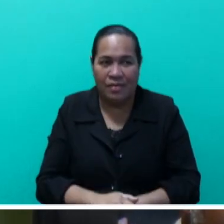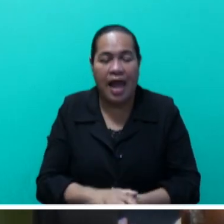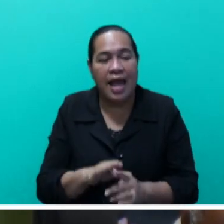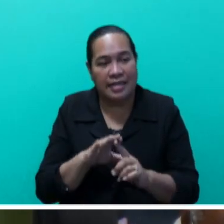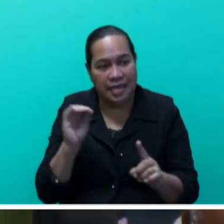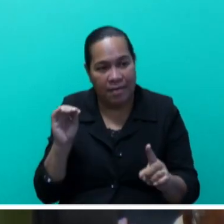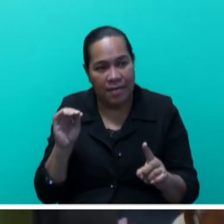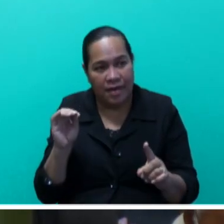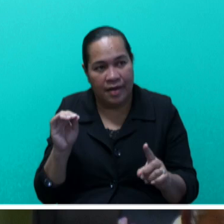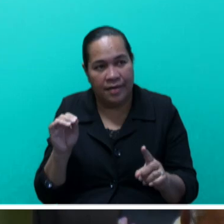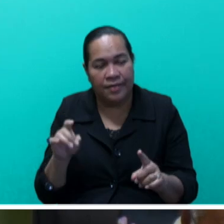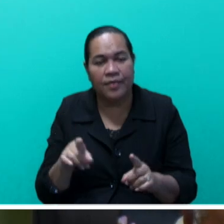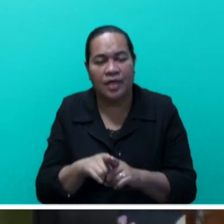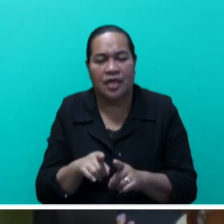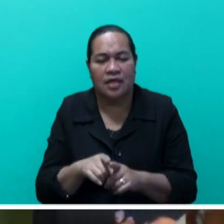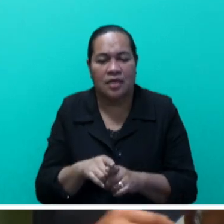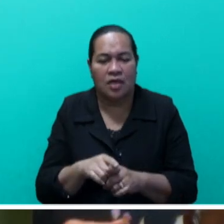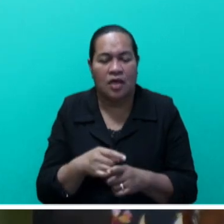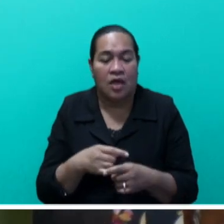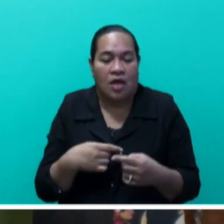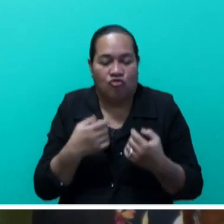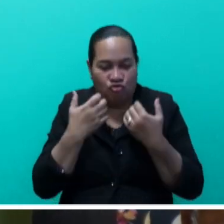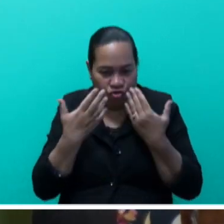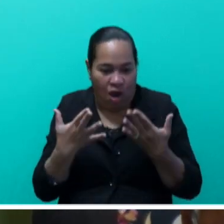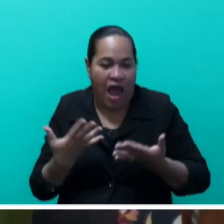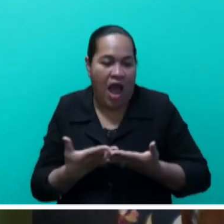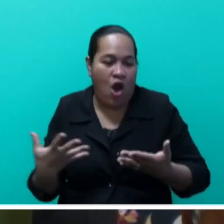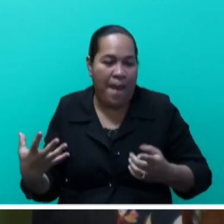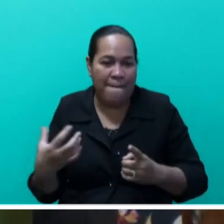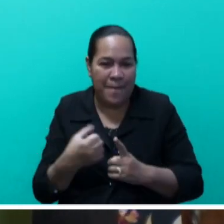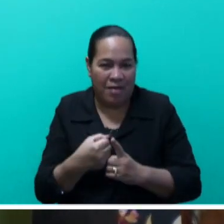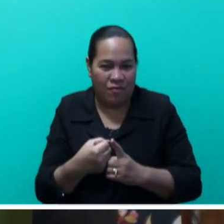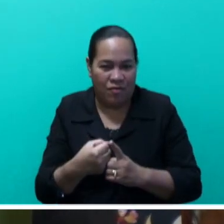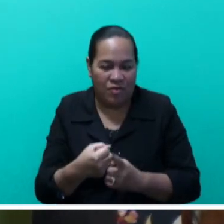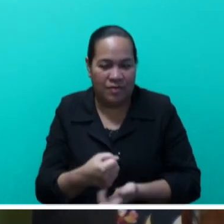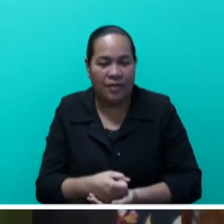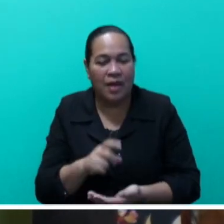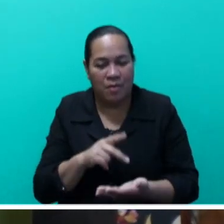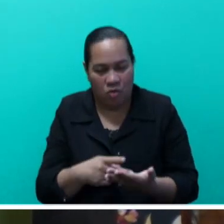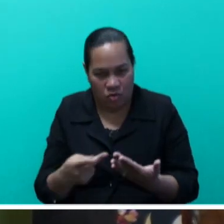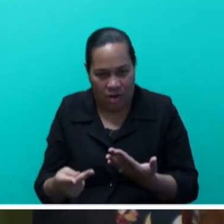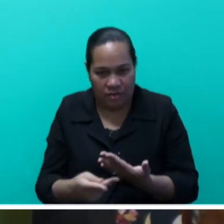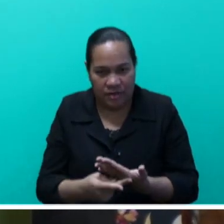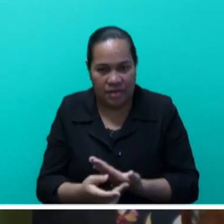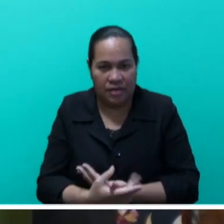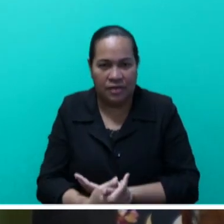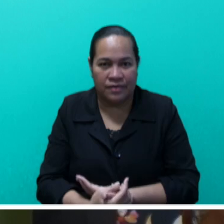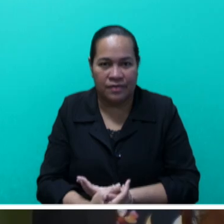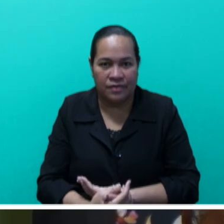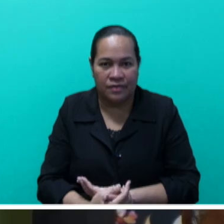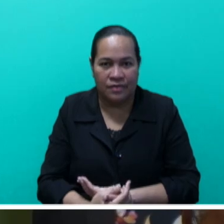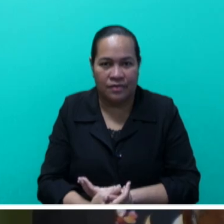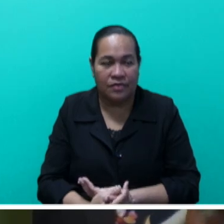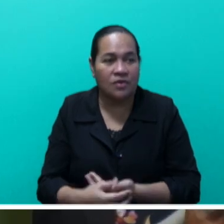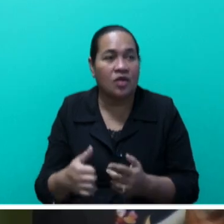examples in terms of just to demonstrate how impactful these programs are. And of course, it was started